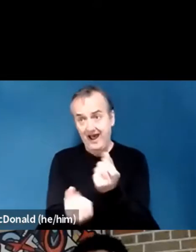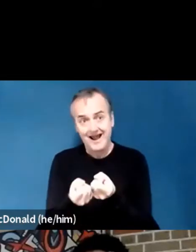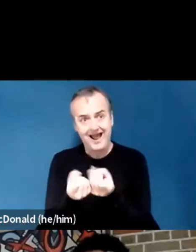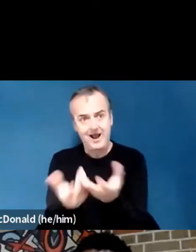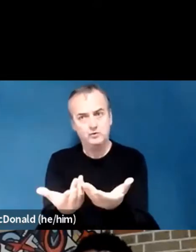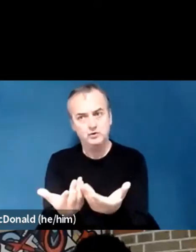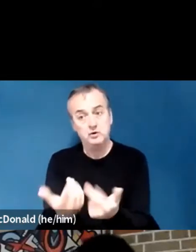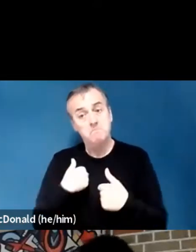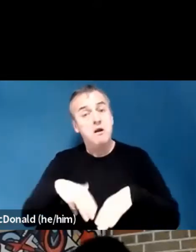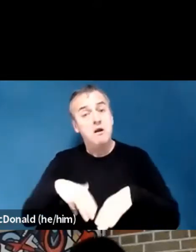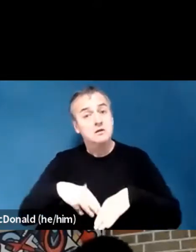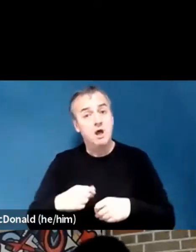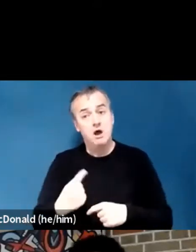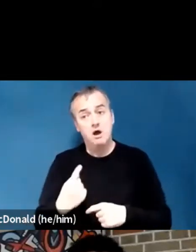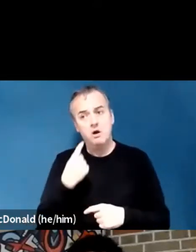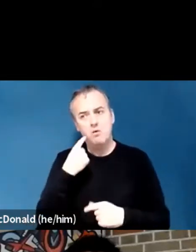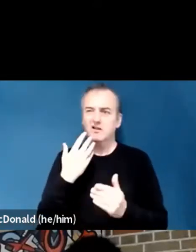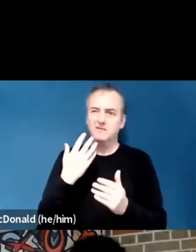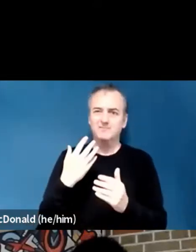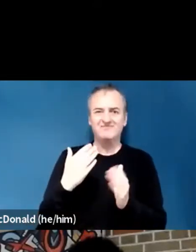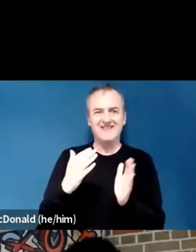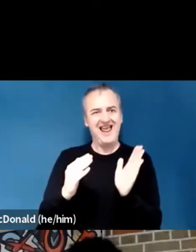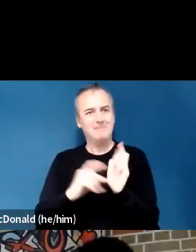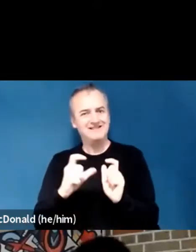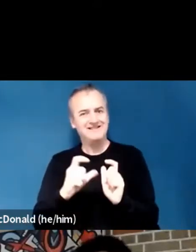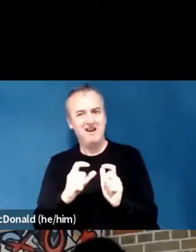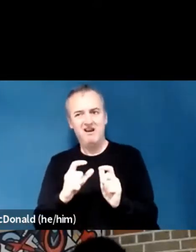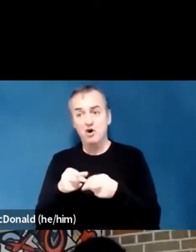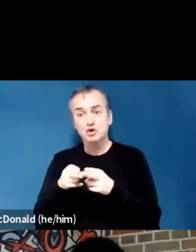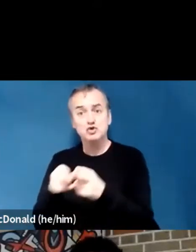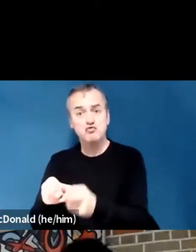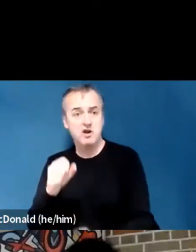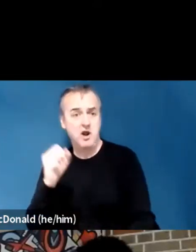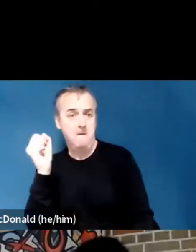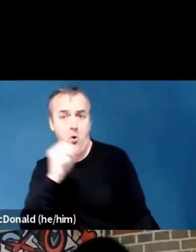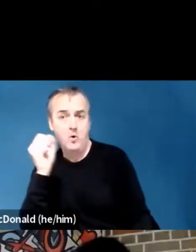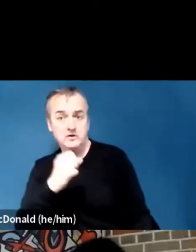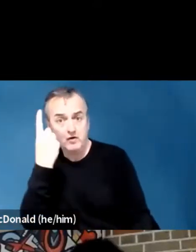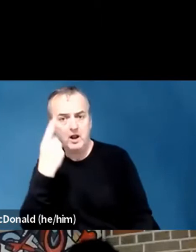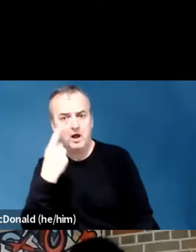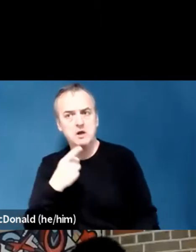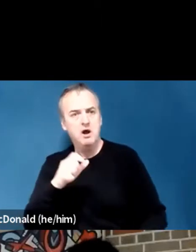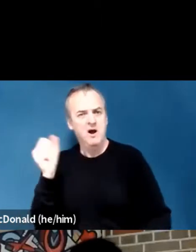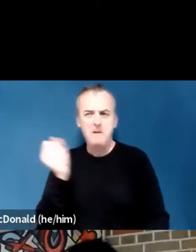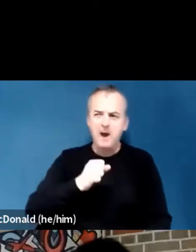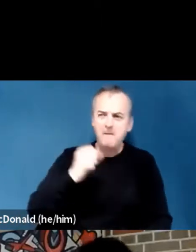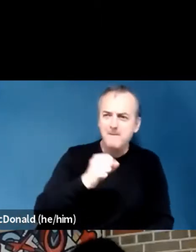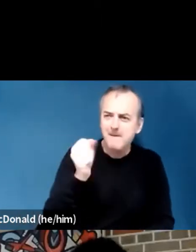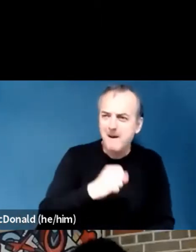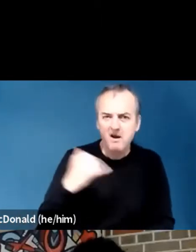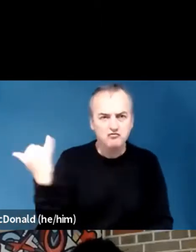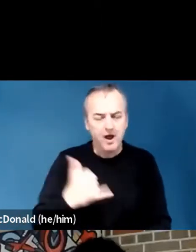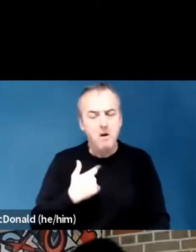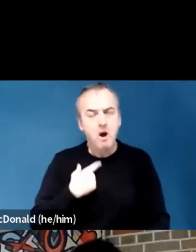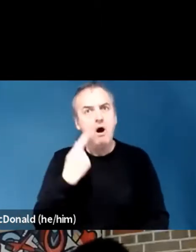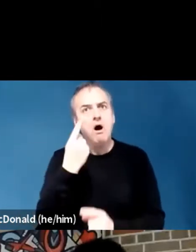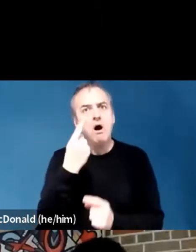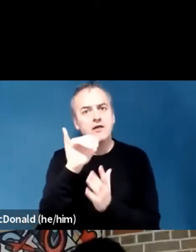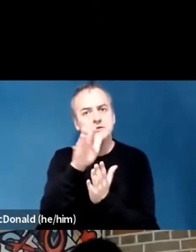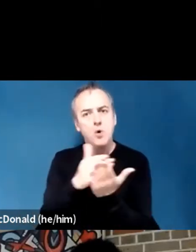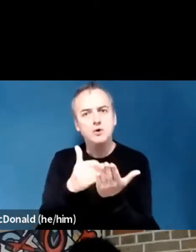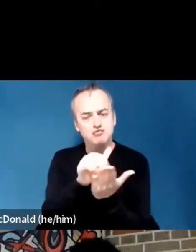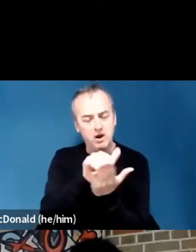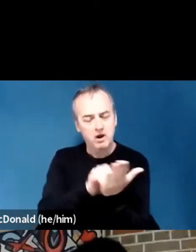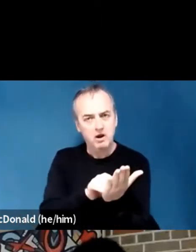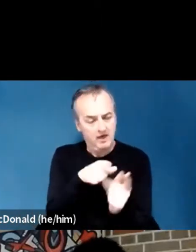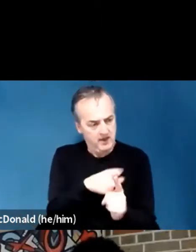I started MCing on a street corner, I didn't realize I was writing poetry. And then when I started writing poetry, I didn't realize I was writing plays. And then when I was writing